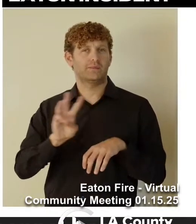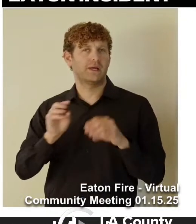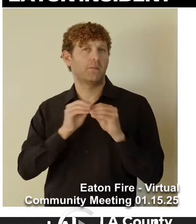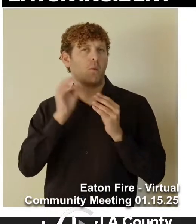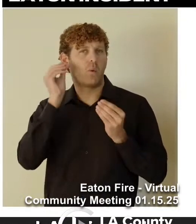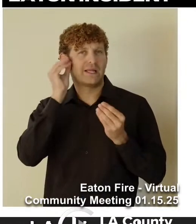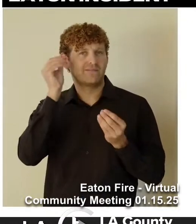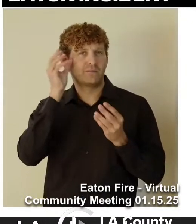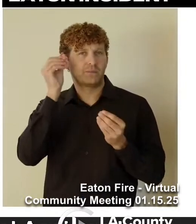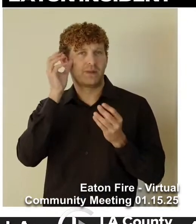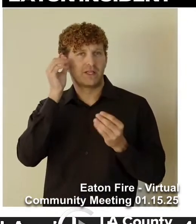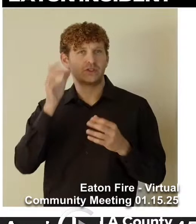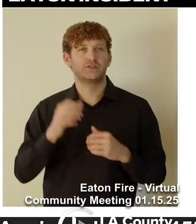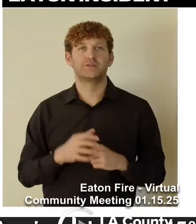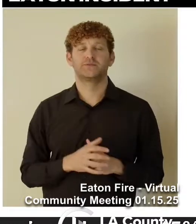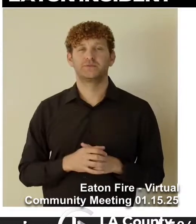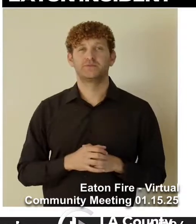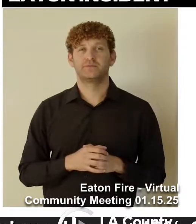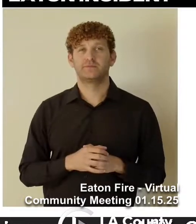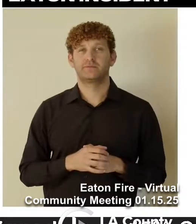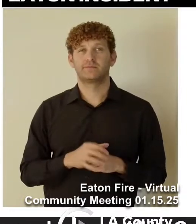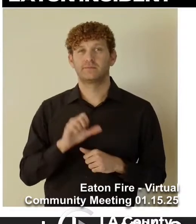socalgas.com/fires. And thank you for your patience.